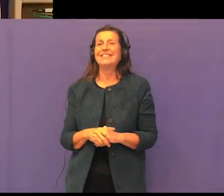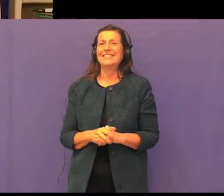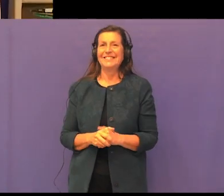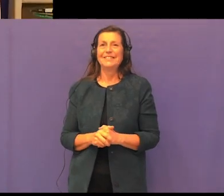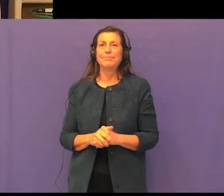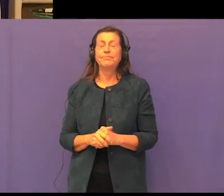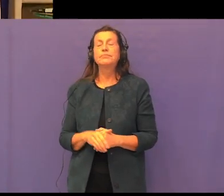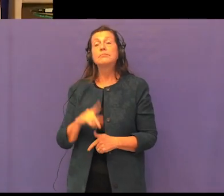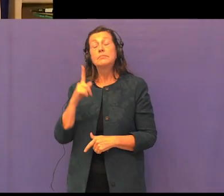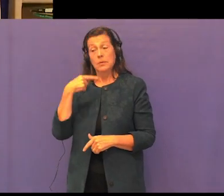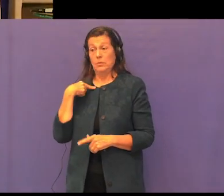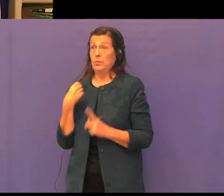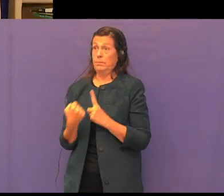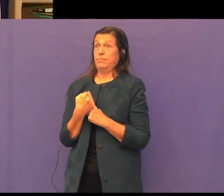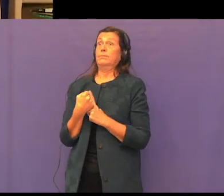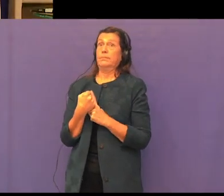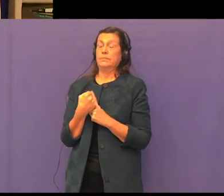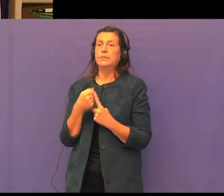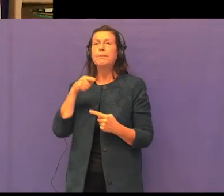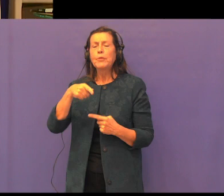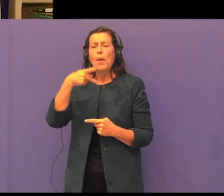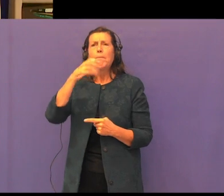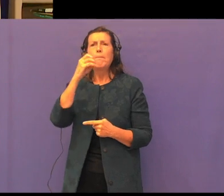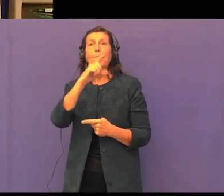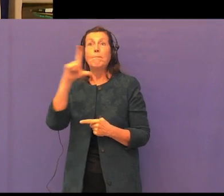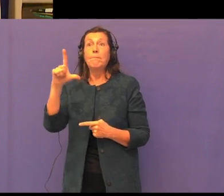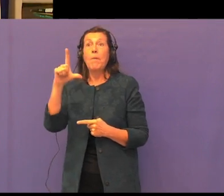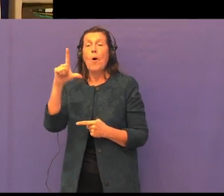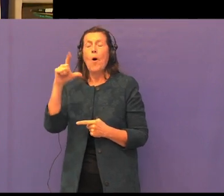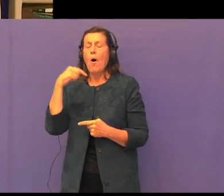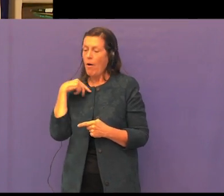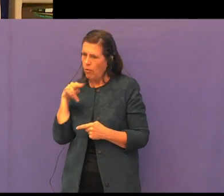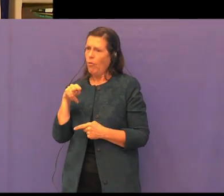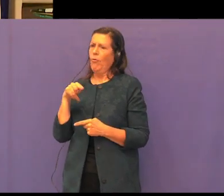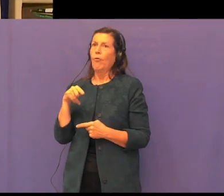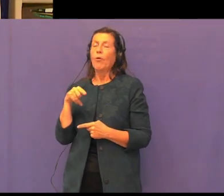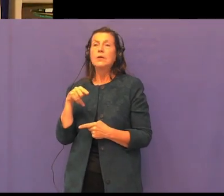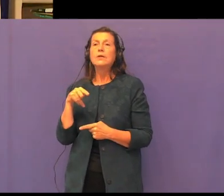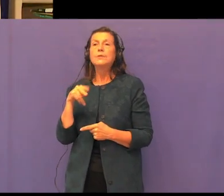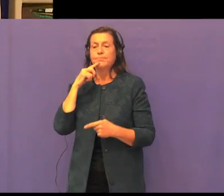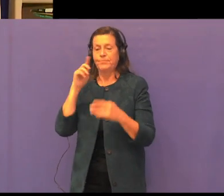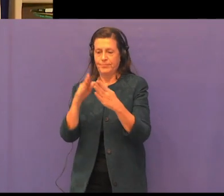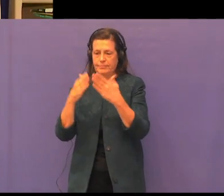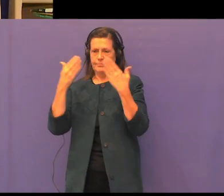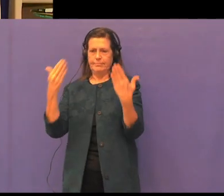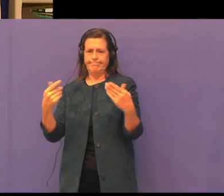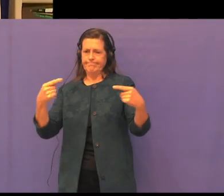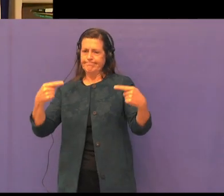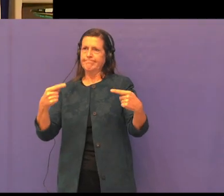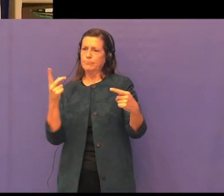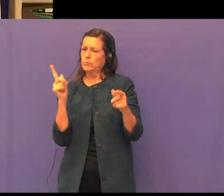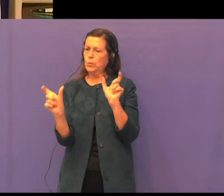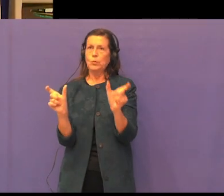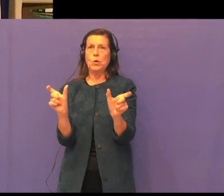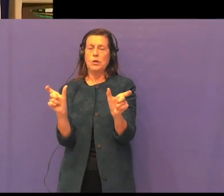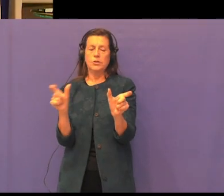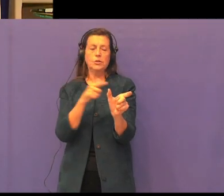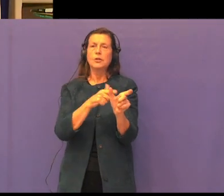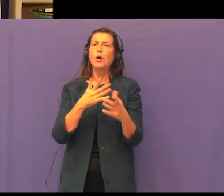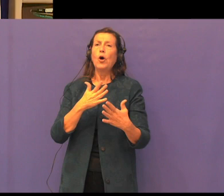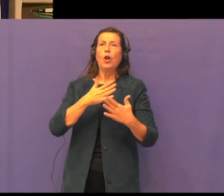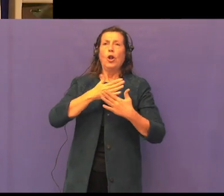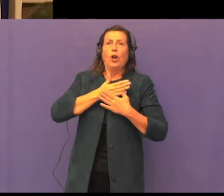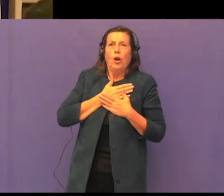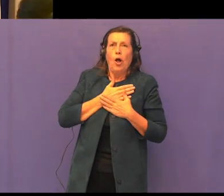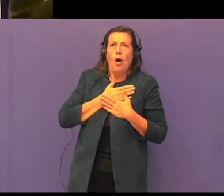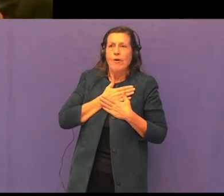was the opposition of two words, love, hate. And one of the things that I'm going to try and